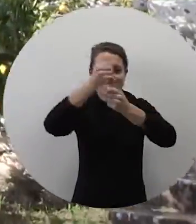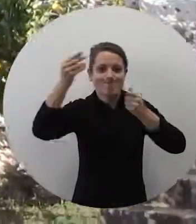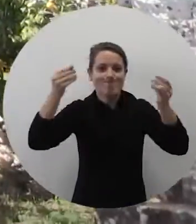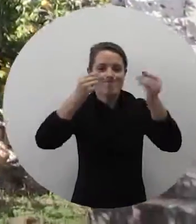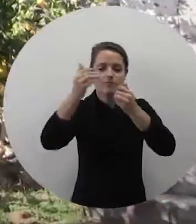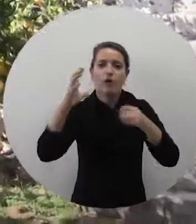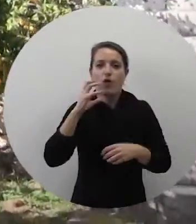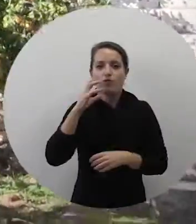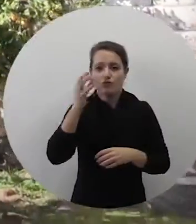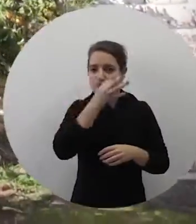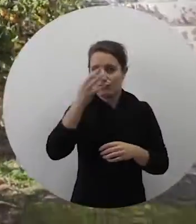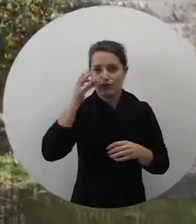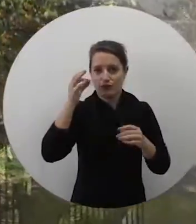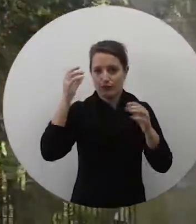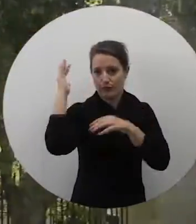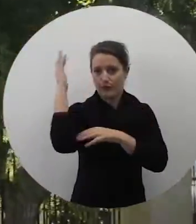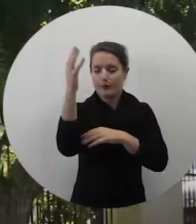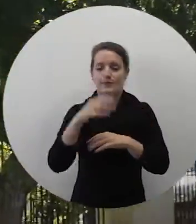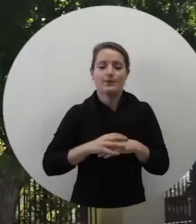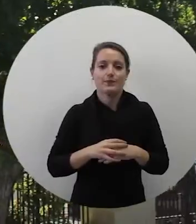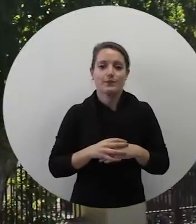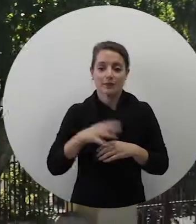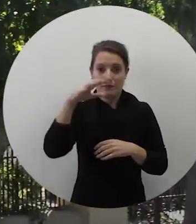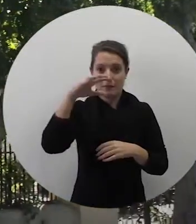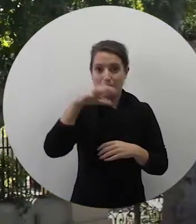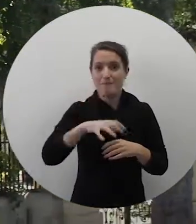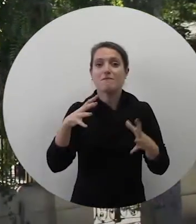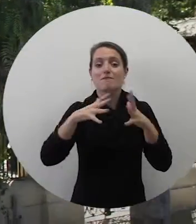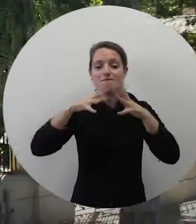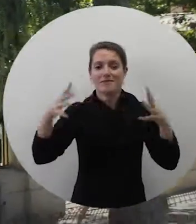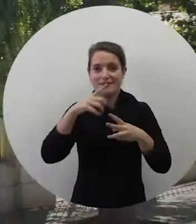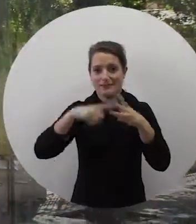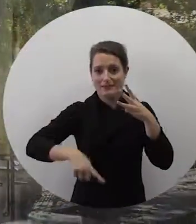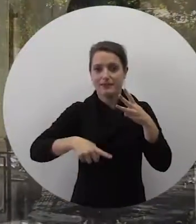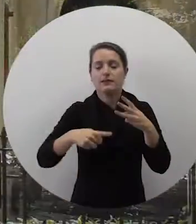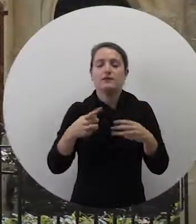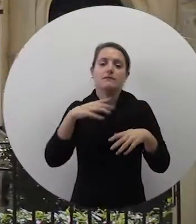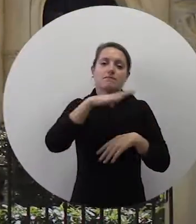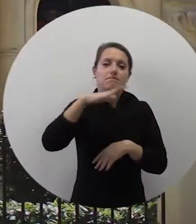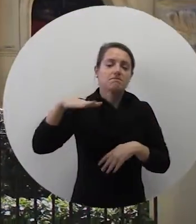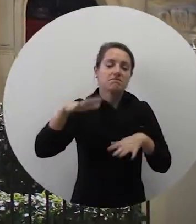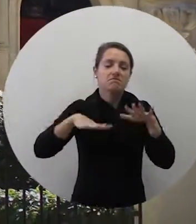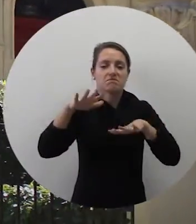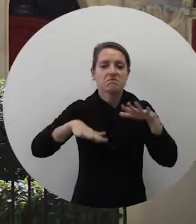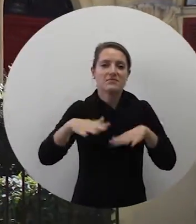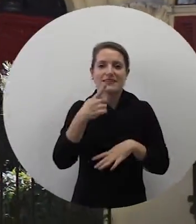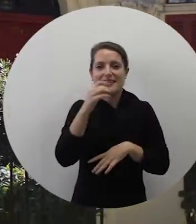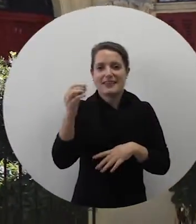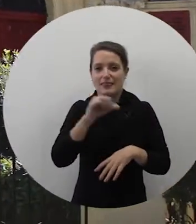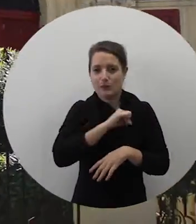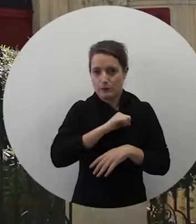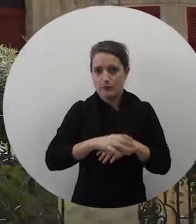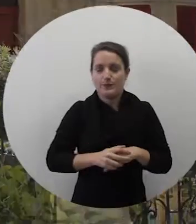air with my blossoms. It is the largest of the three villages, with a population of approximately